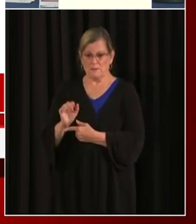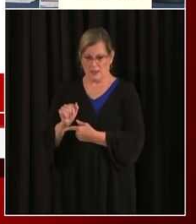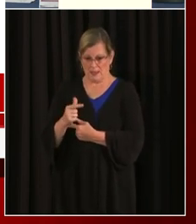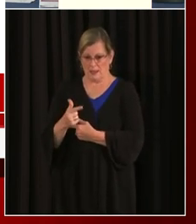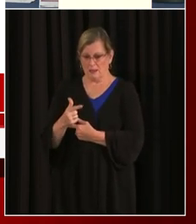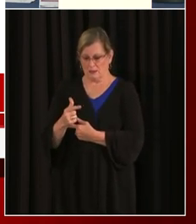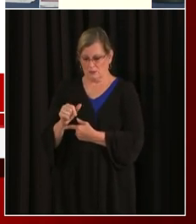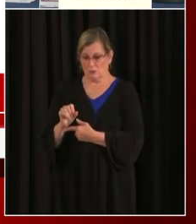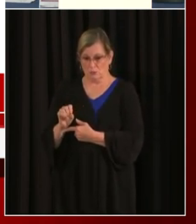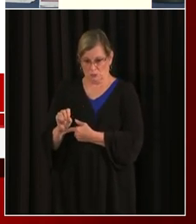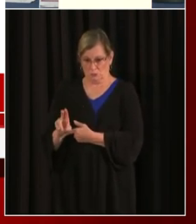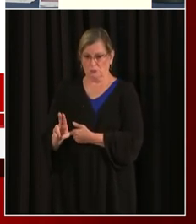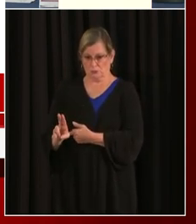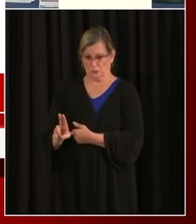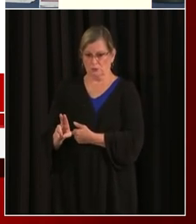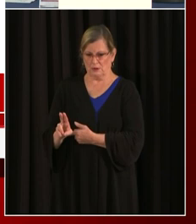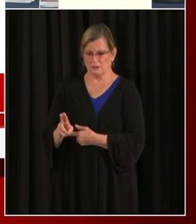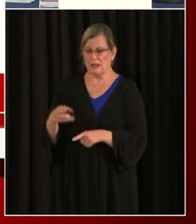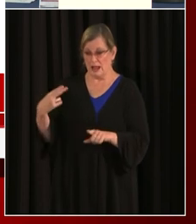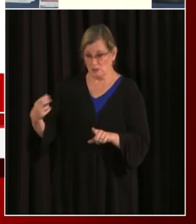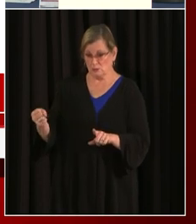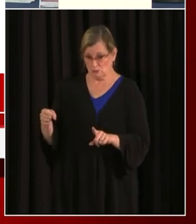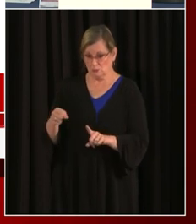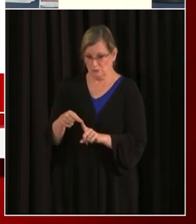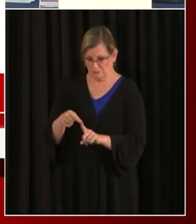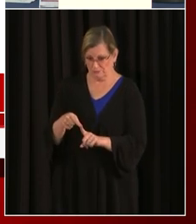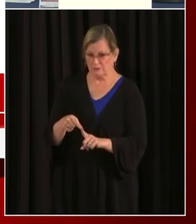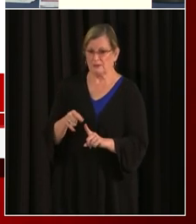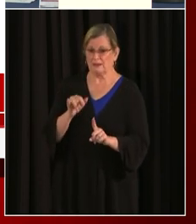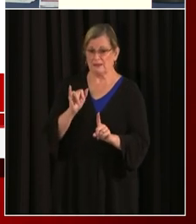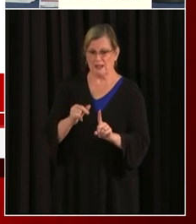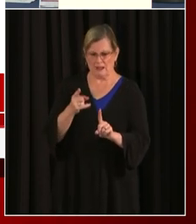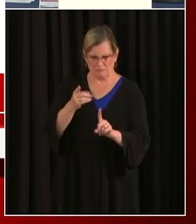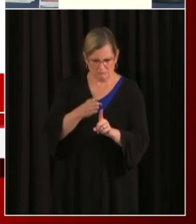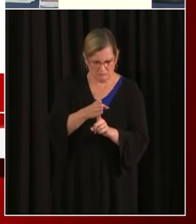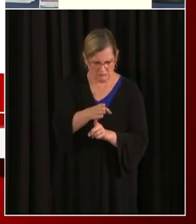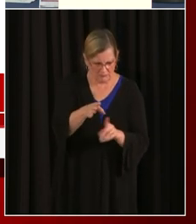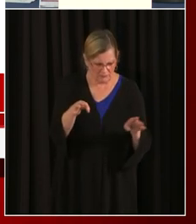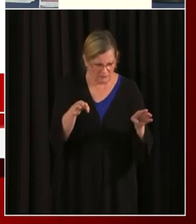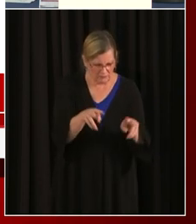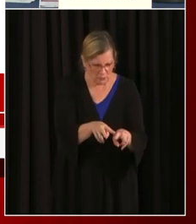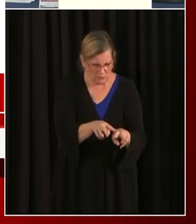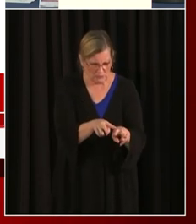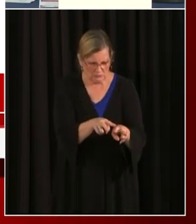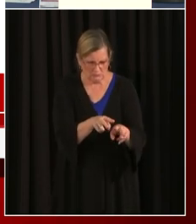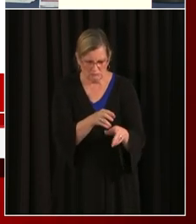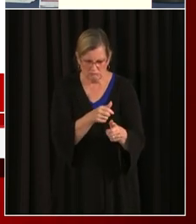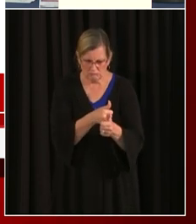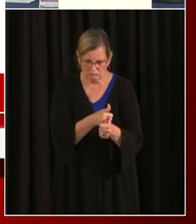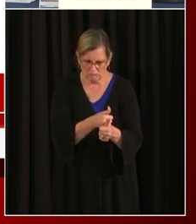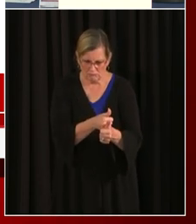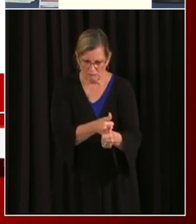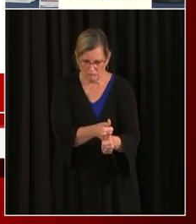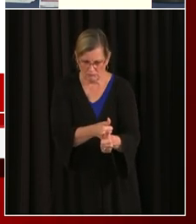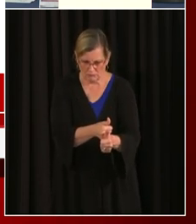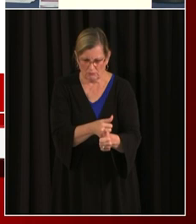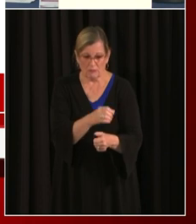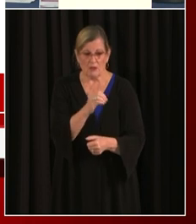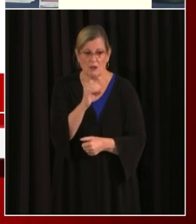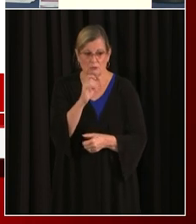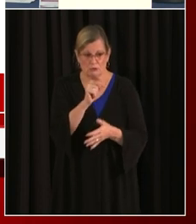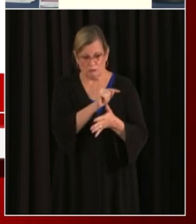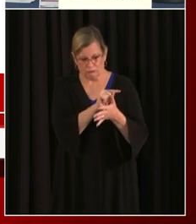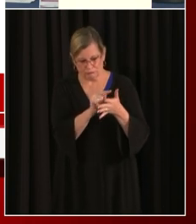will be inviting students back on campus throughout the month of October and beginning in this week in term